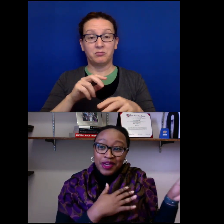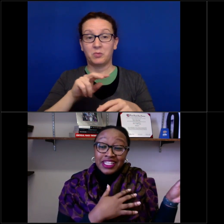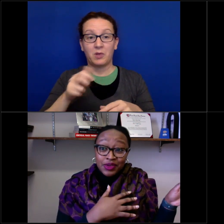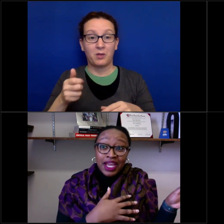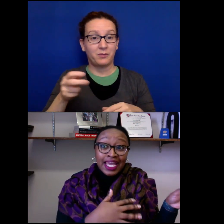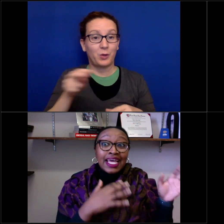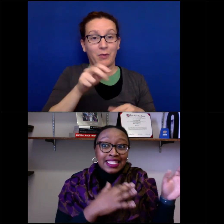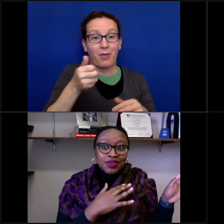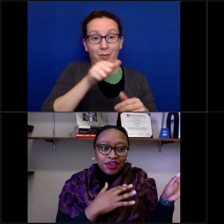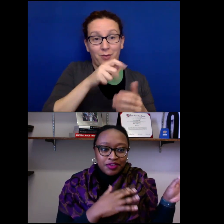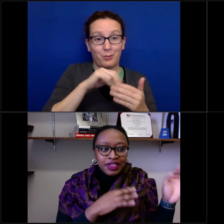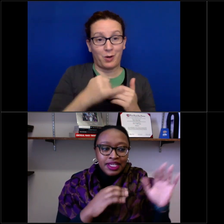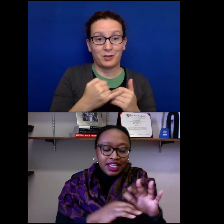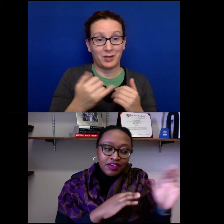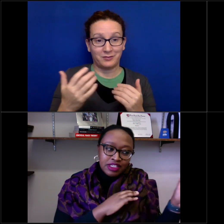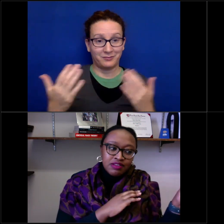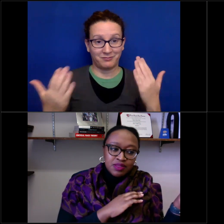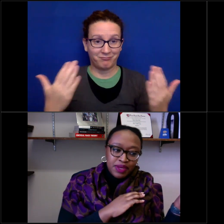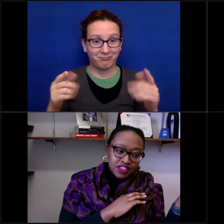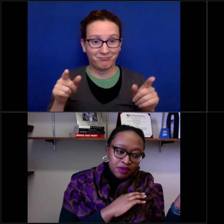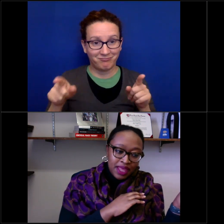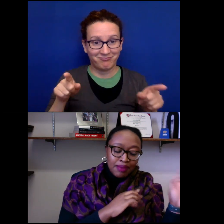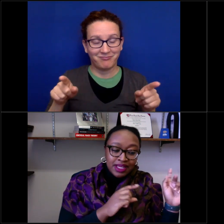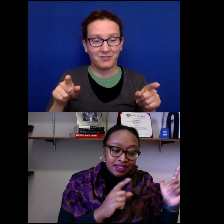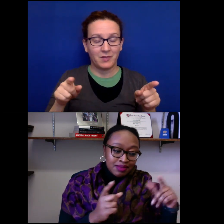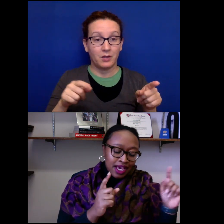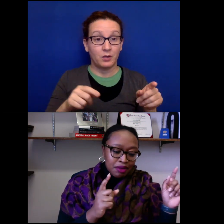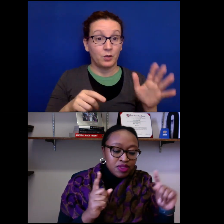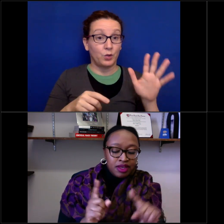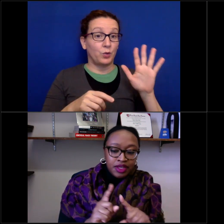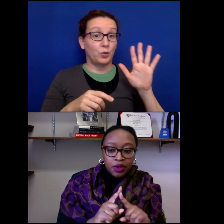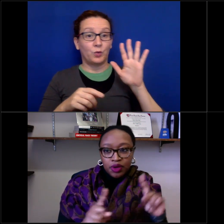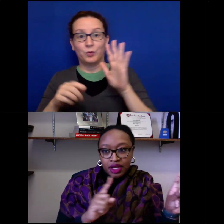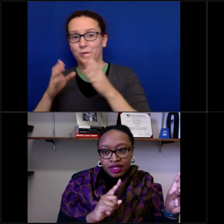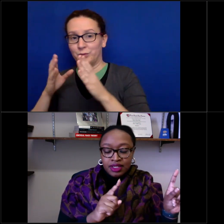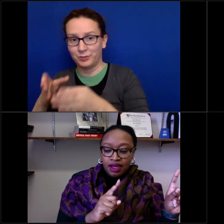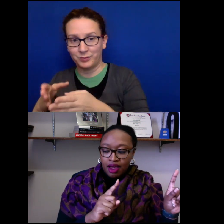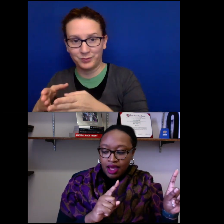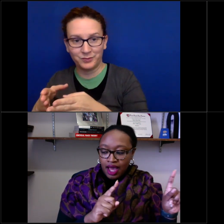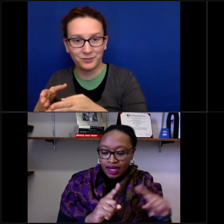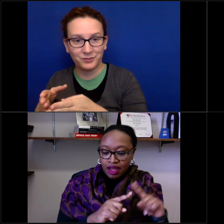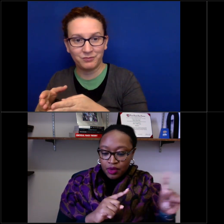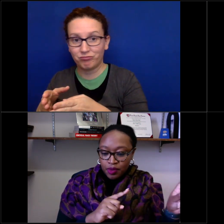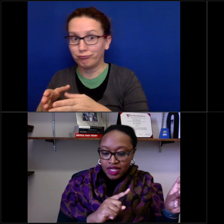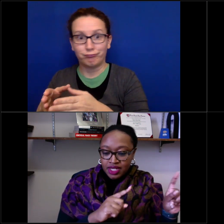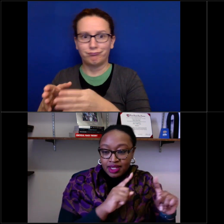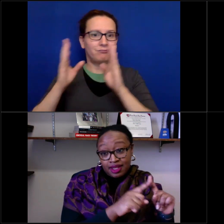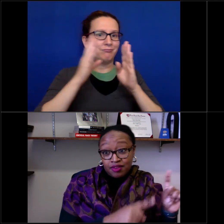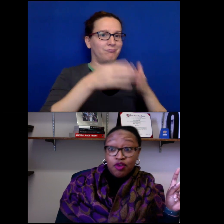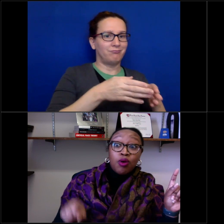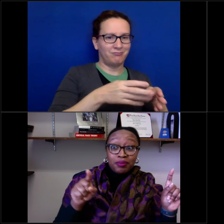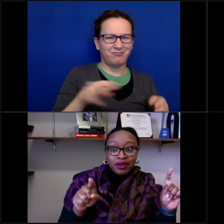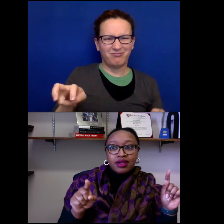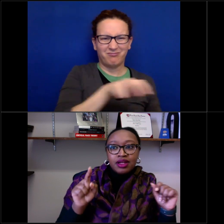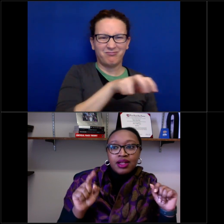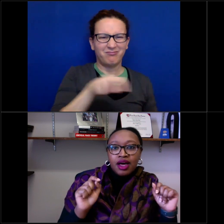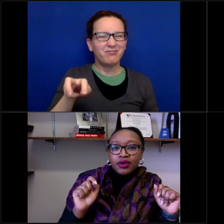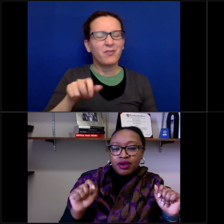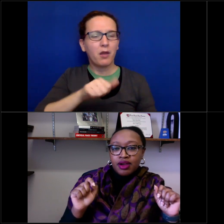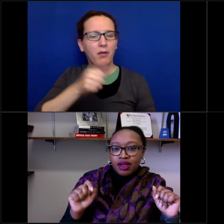the wings, right? And sort of give yourself space from that, because sometimes your work on another project can